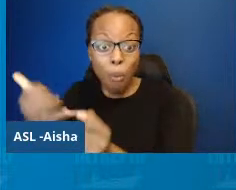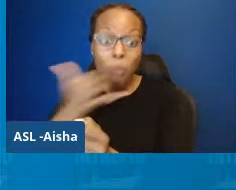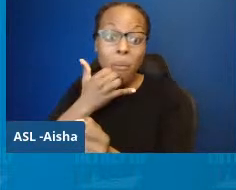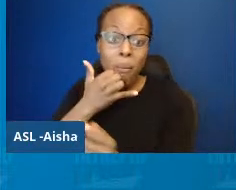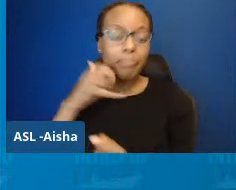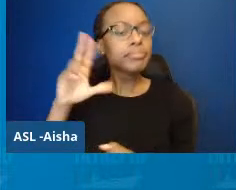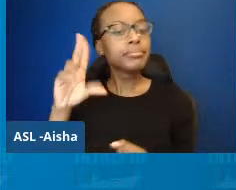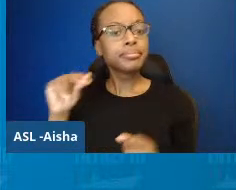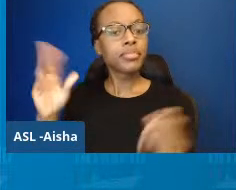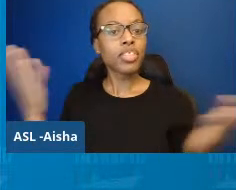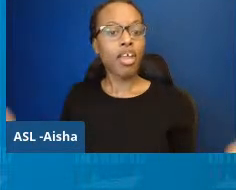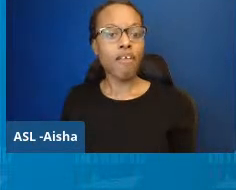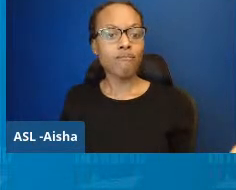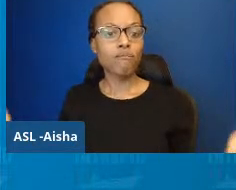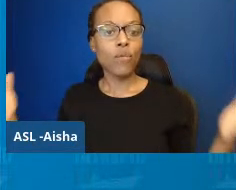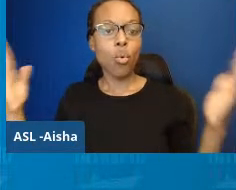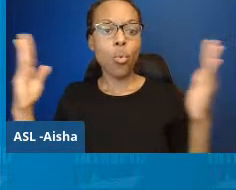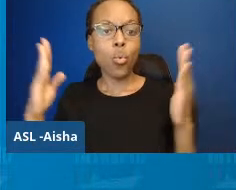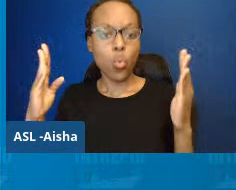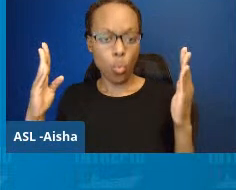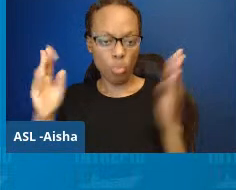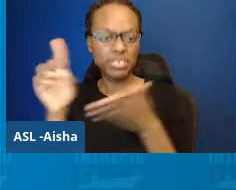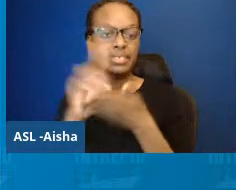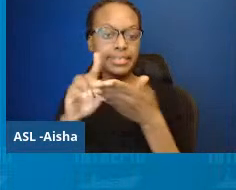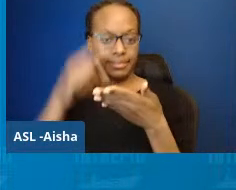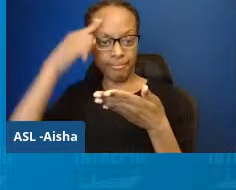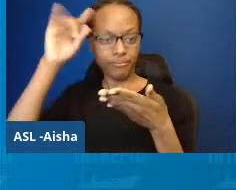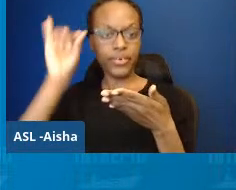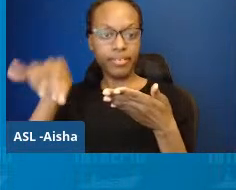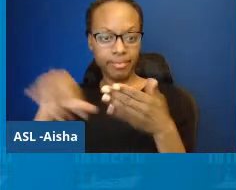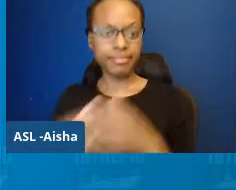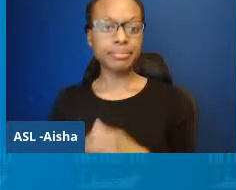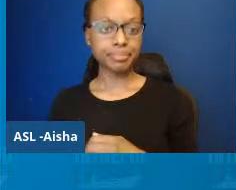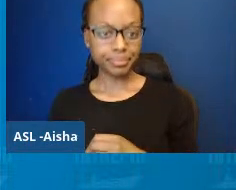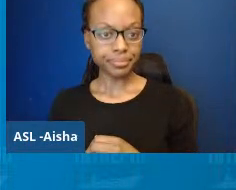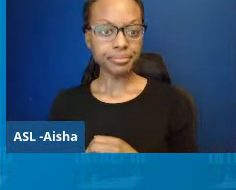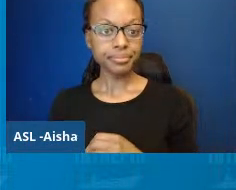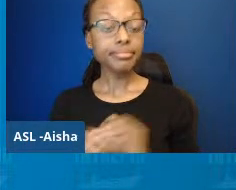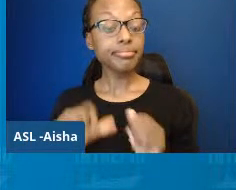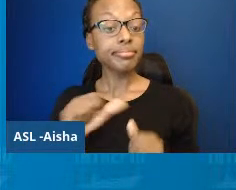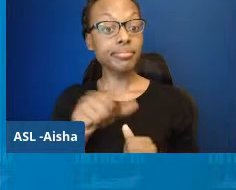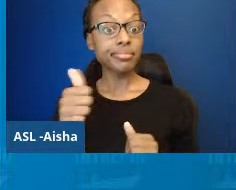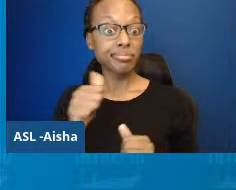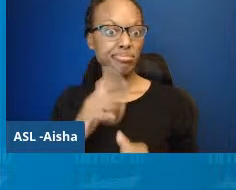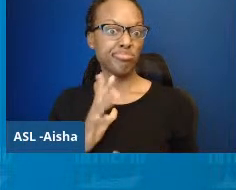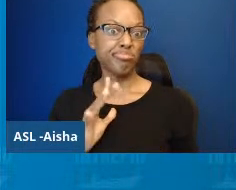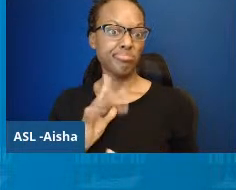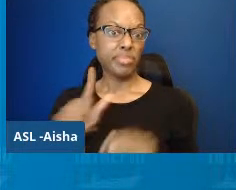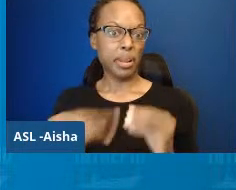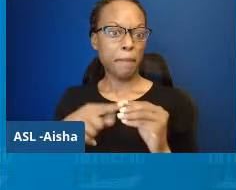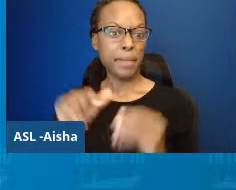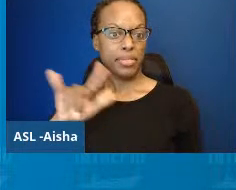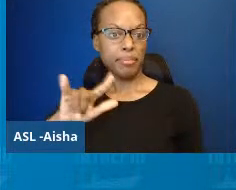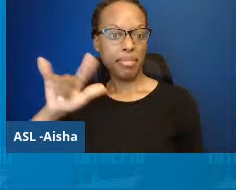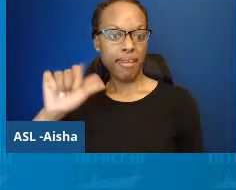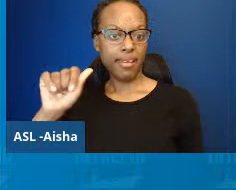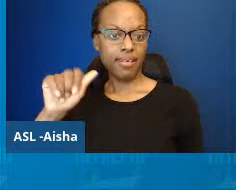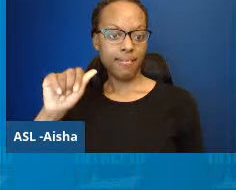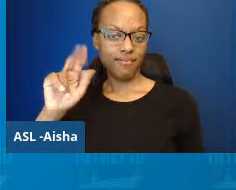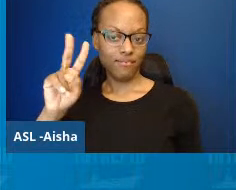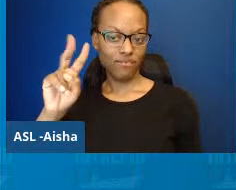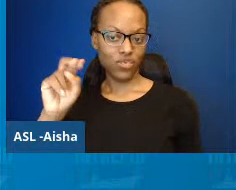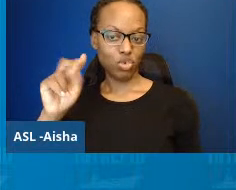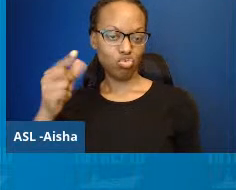were engineered that way. And another fascinating thing about the Avenger is